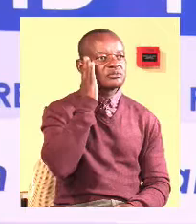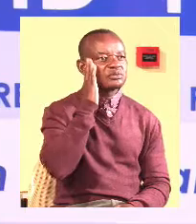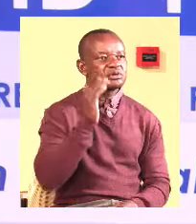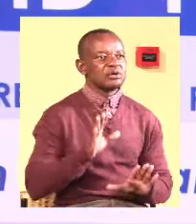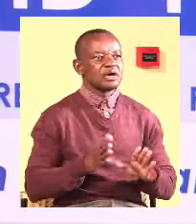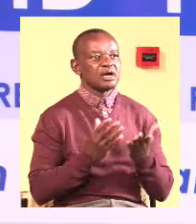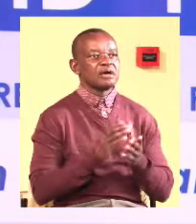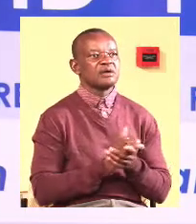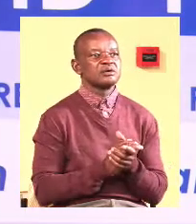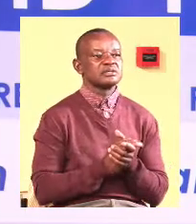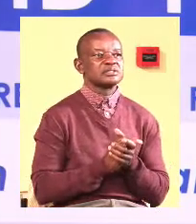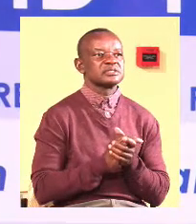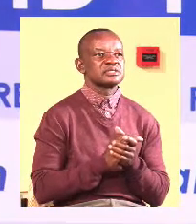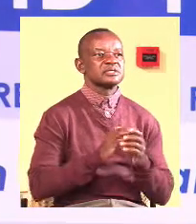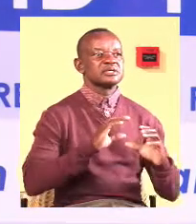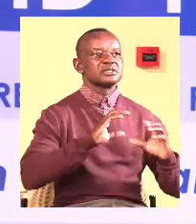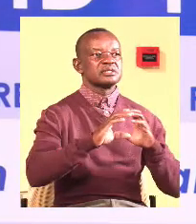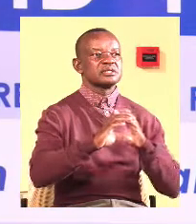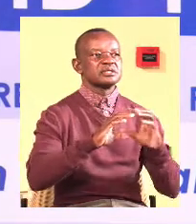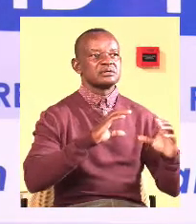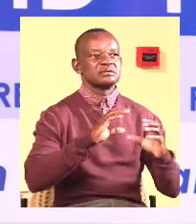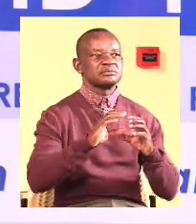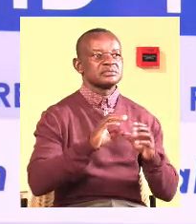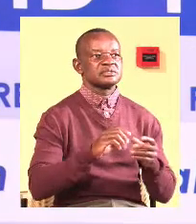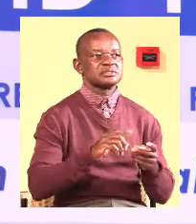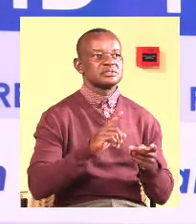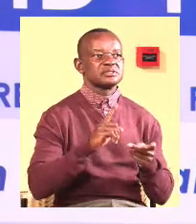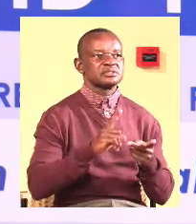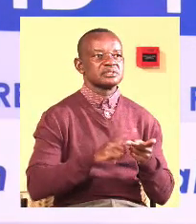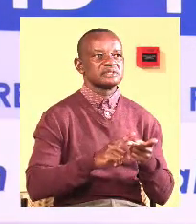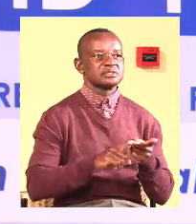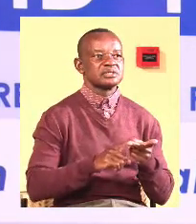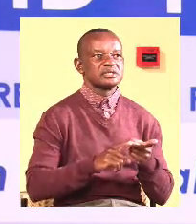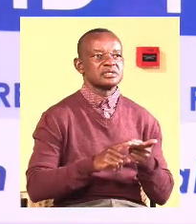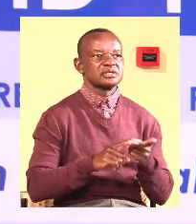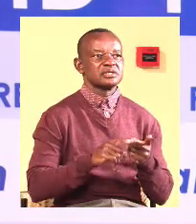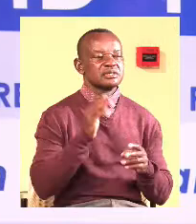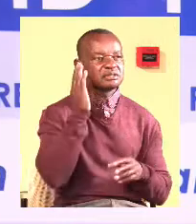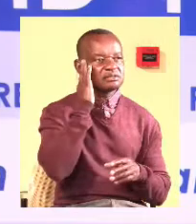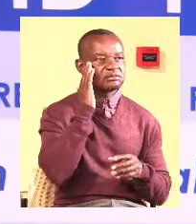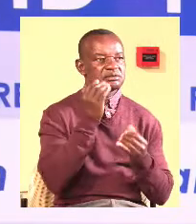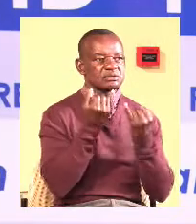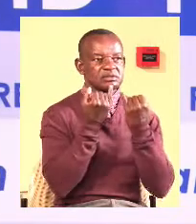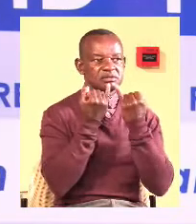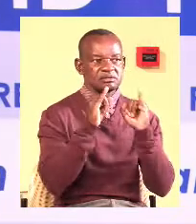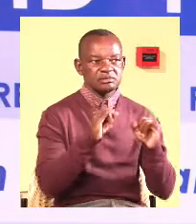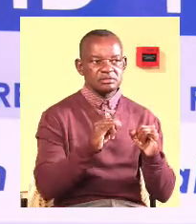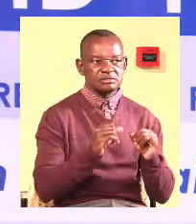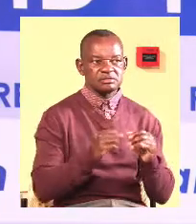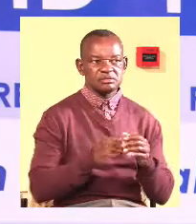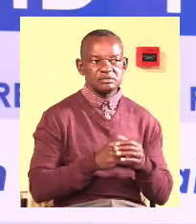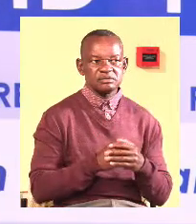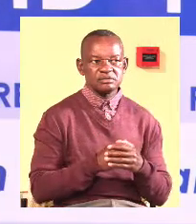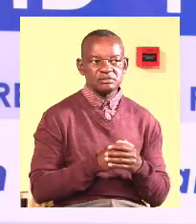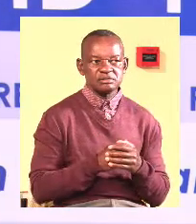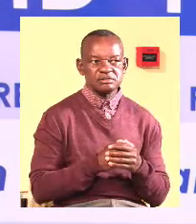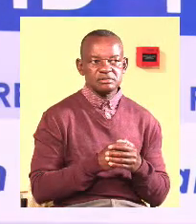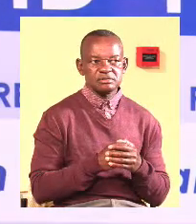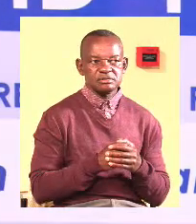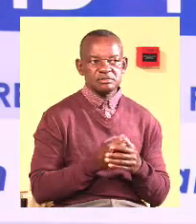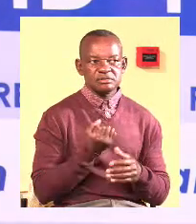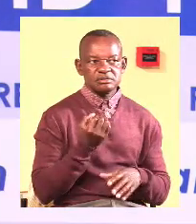Also, the data and the detail of the affected people. How, maybe we could just find out the steps. Let's say, just for